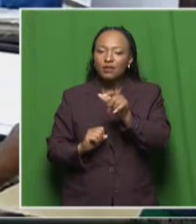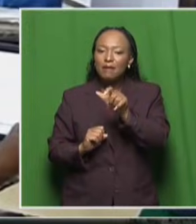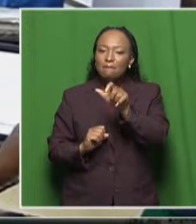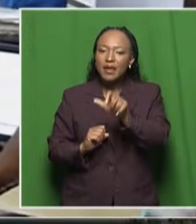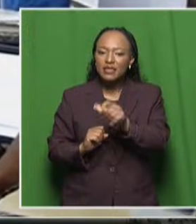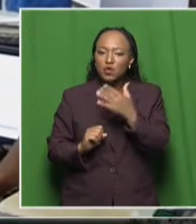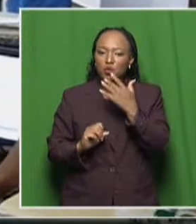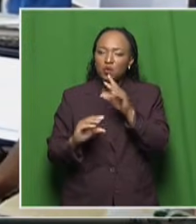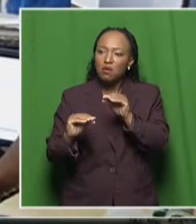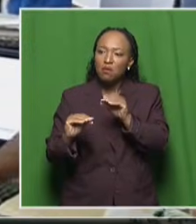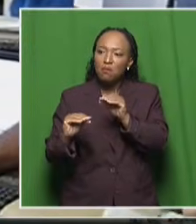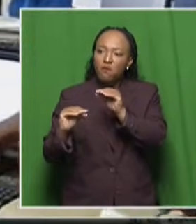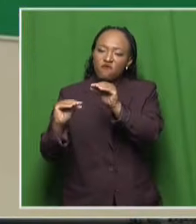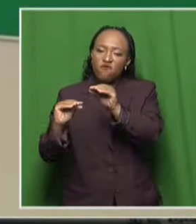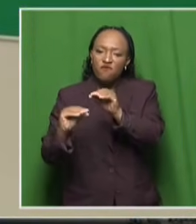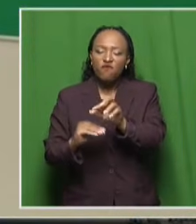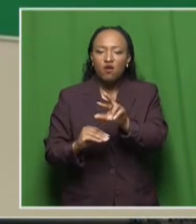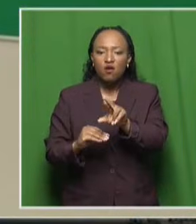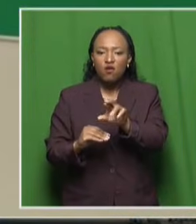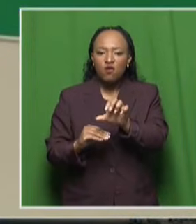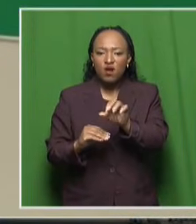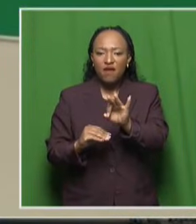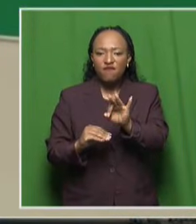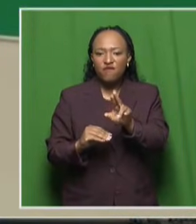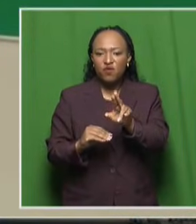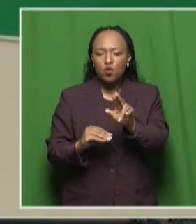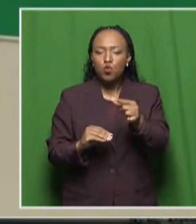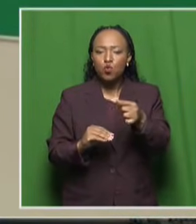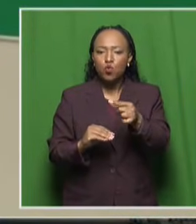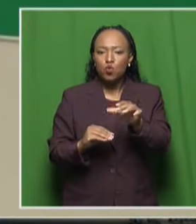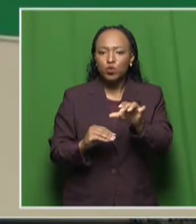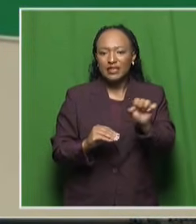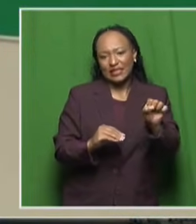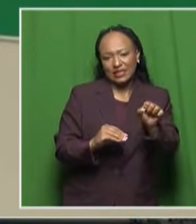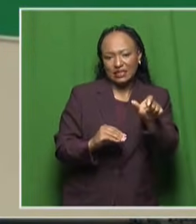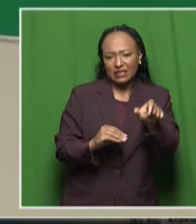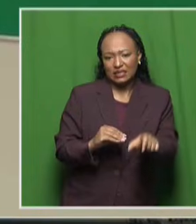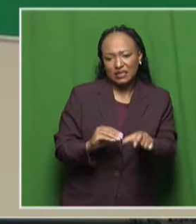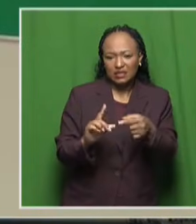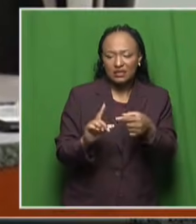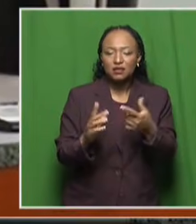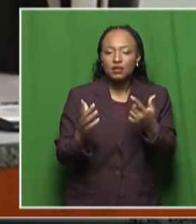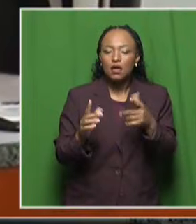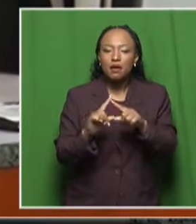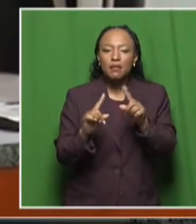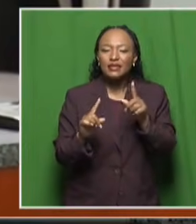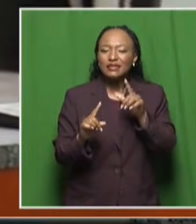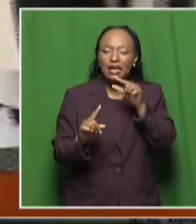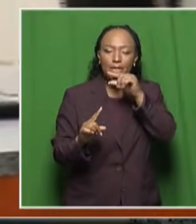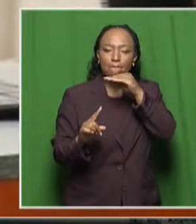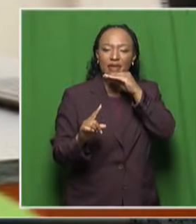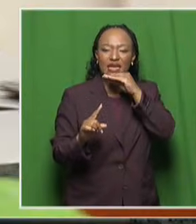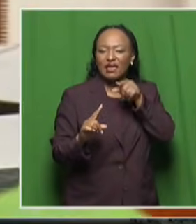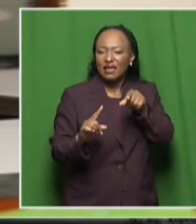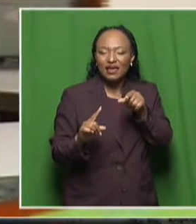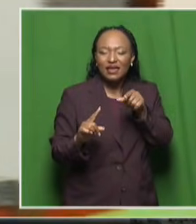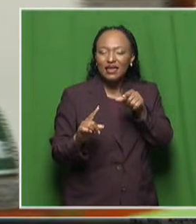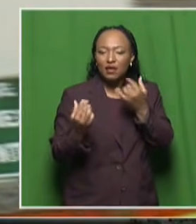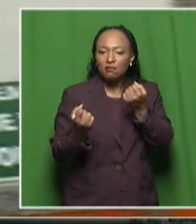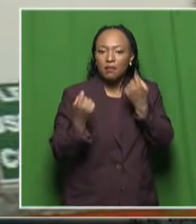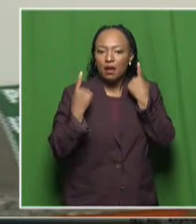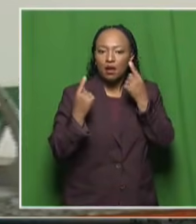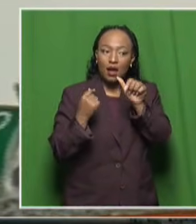to treat refugees in future. I'm just afraid that we are diluting the impact of refugees. There are genuine refugees around the